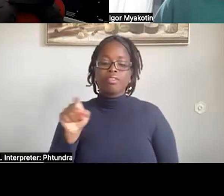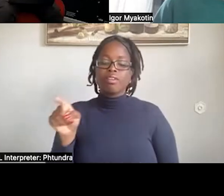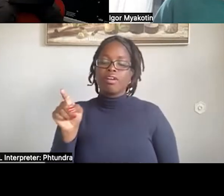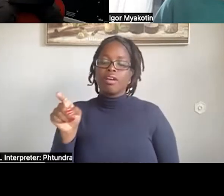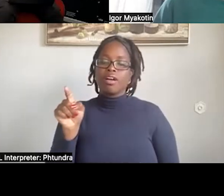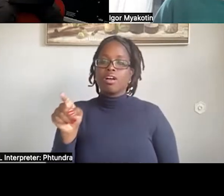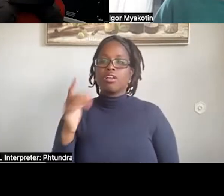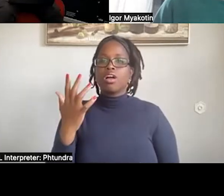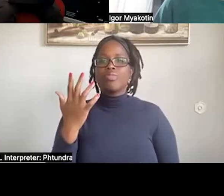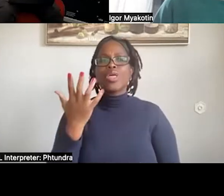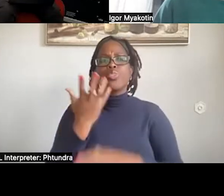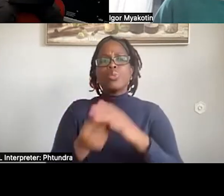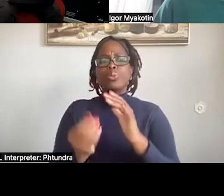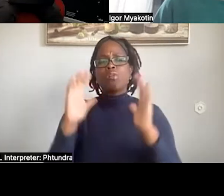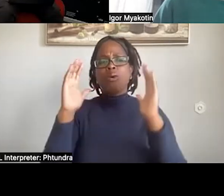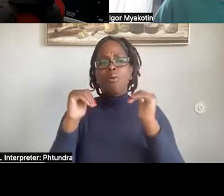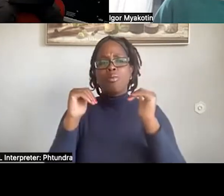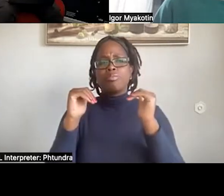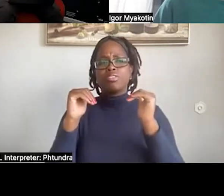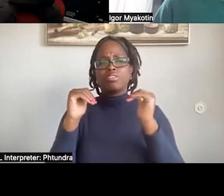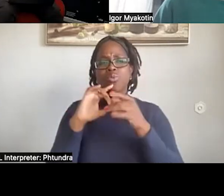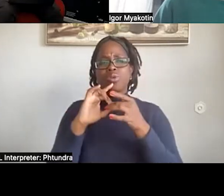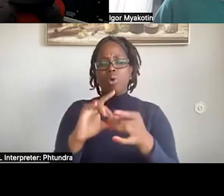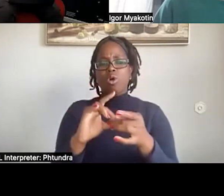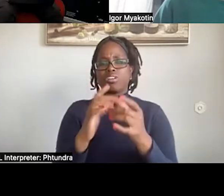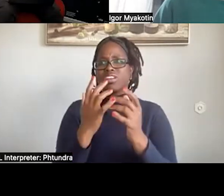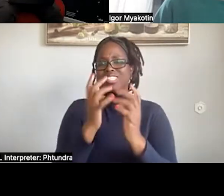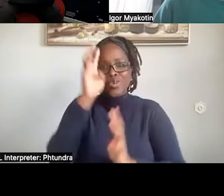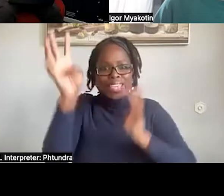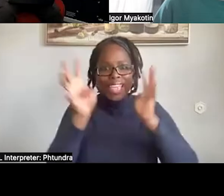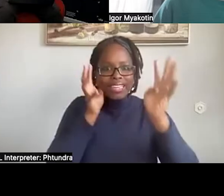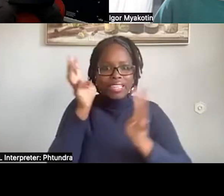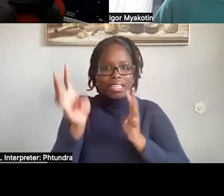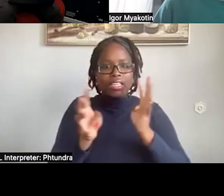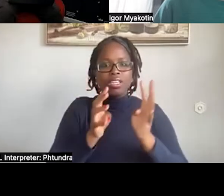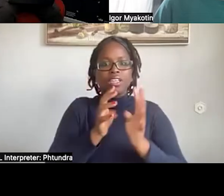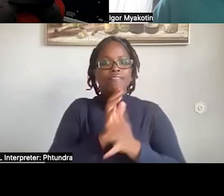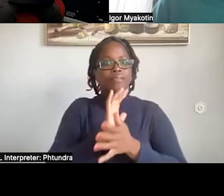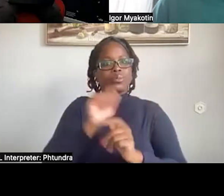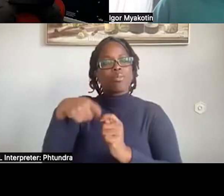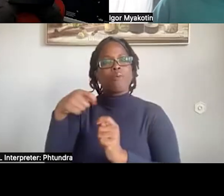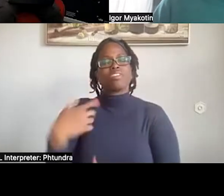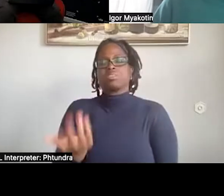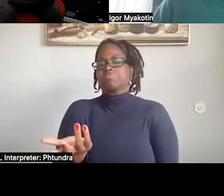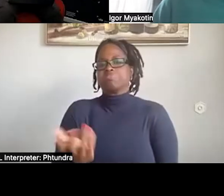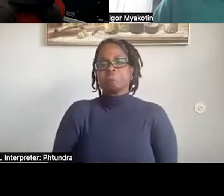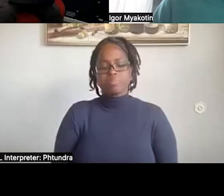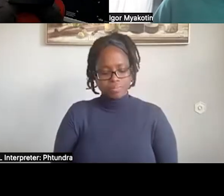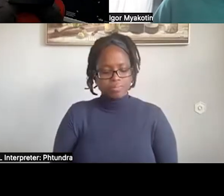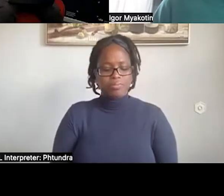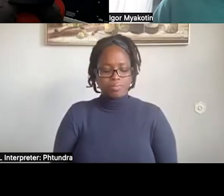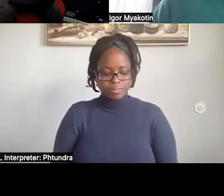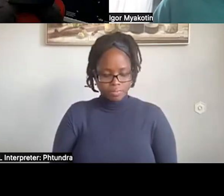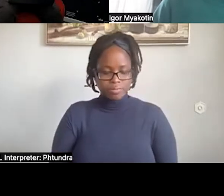losing hope in the facility to create. They are in this climax of awareness